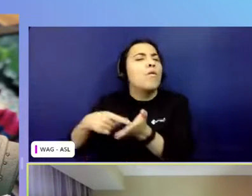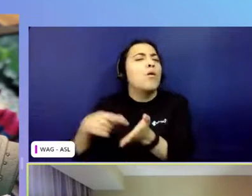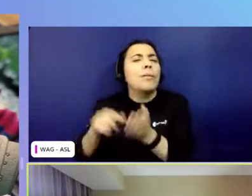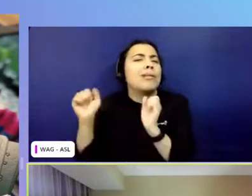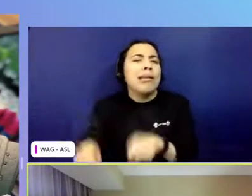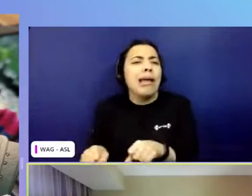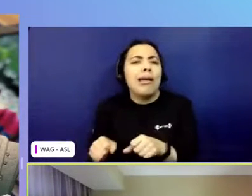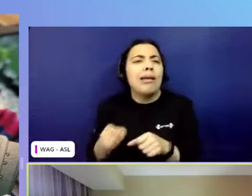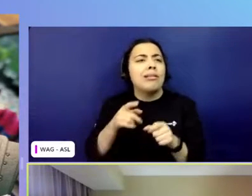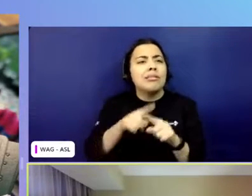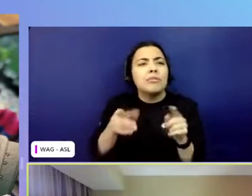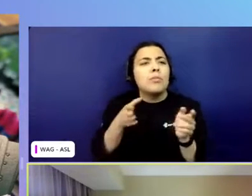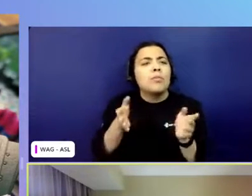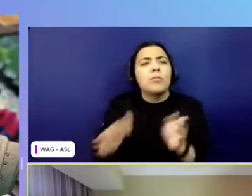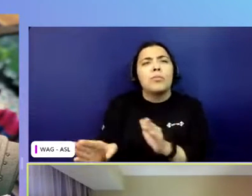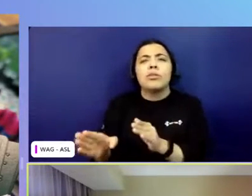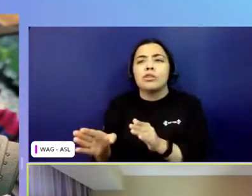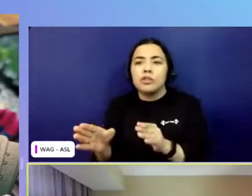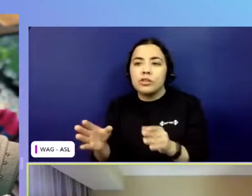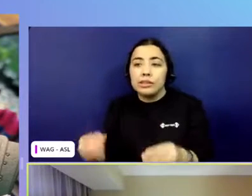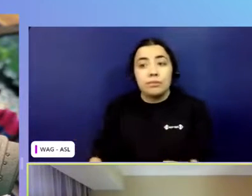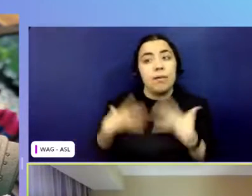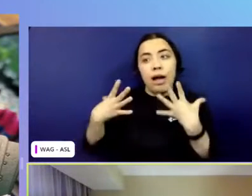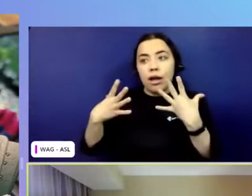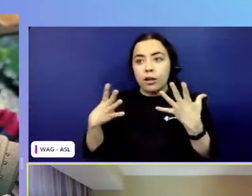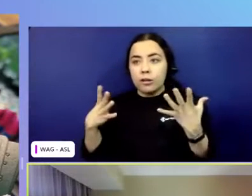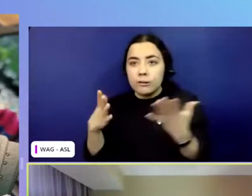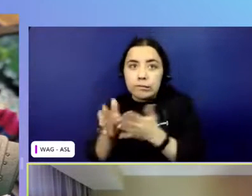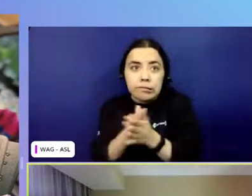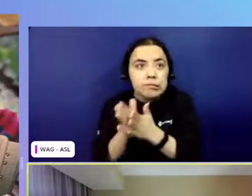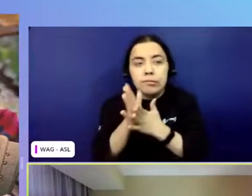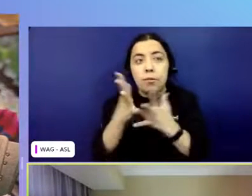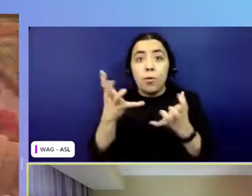inspire, incentivize motivation.